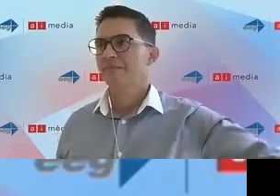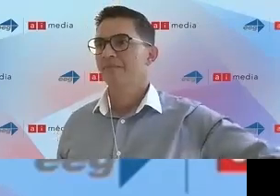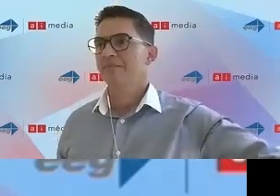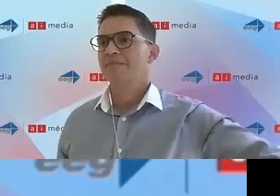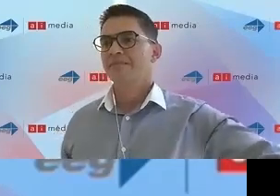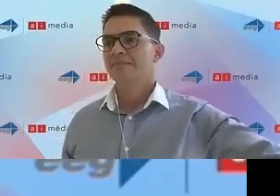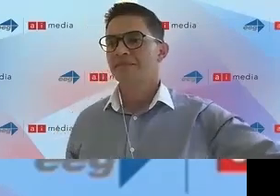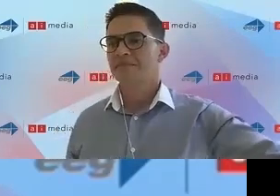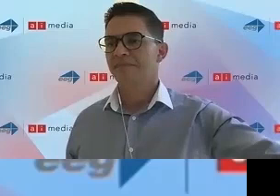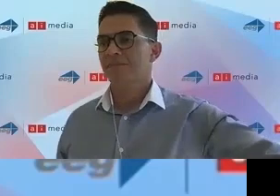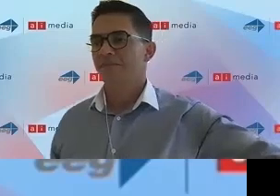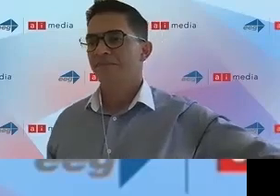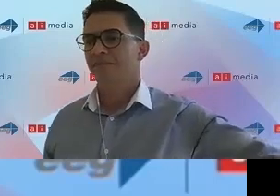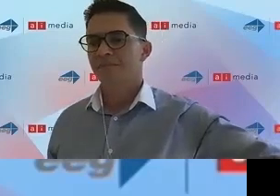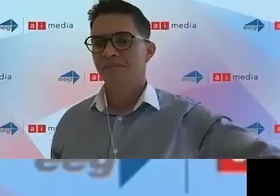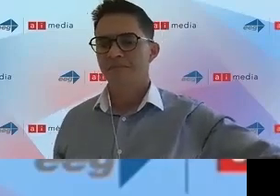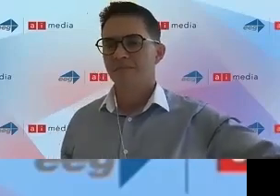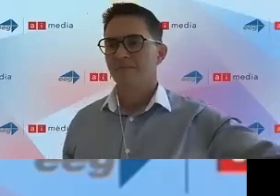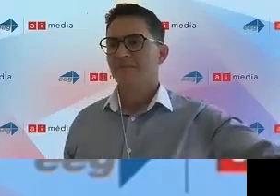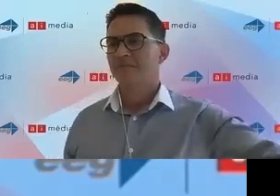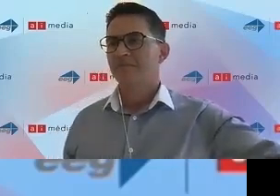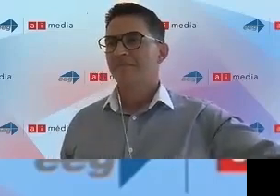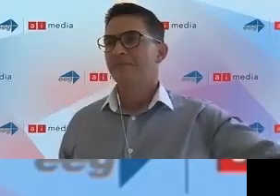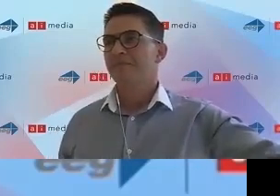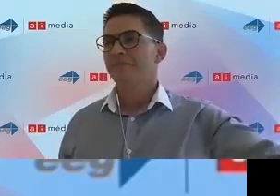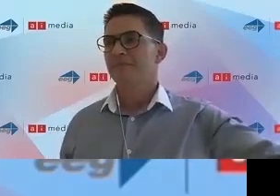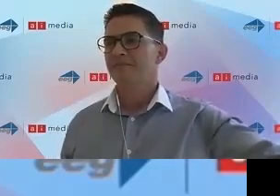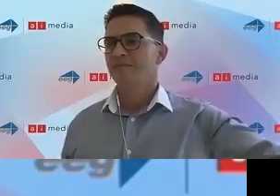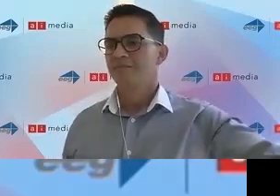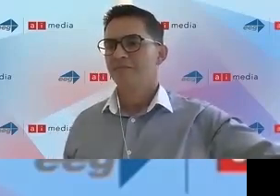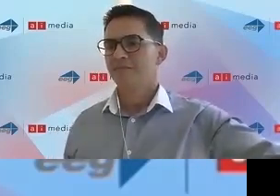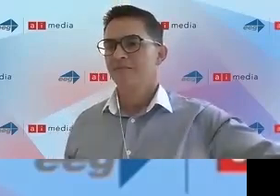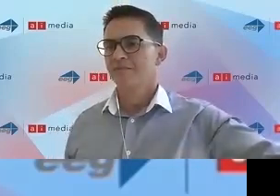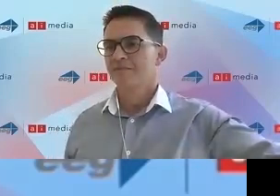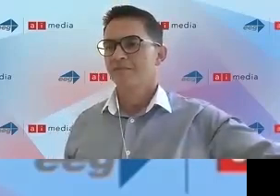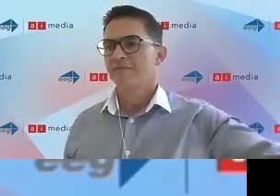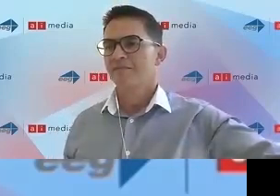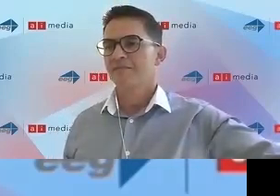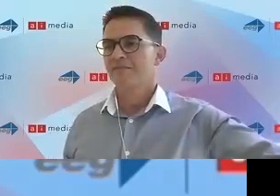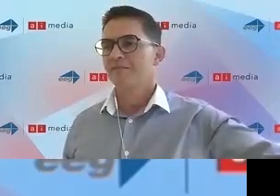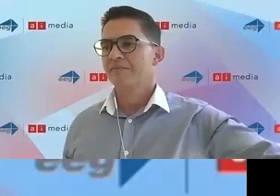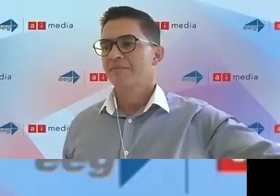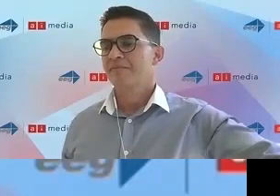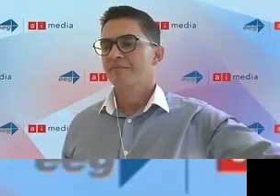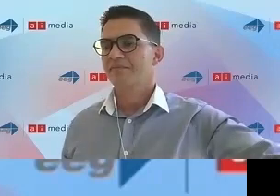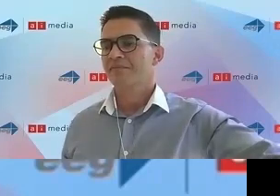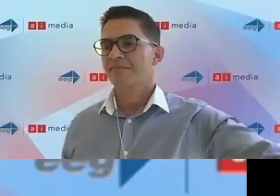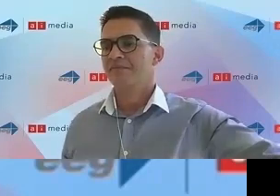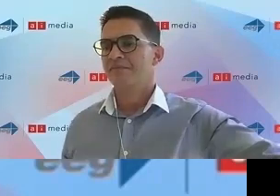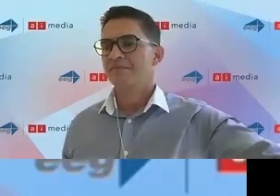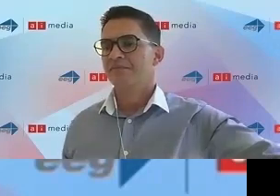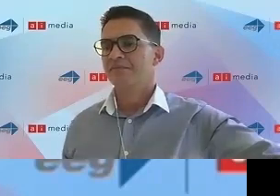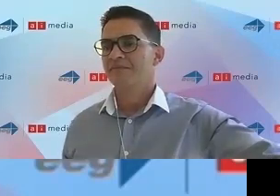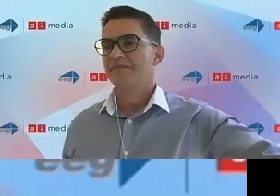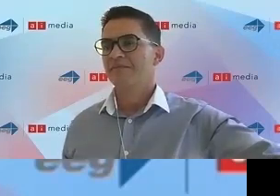providing solutions to a real-world problem. With these strengths and commitment, AI media can fulfill its mission to be